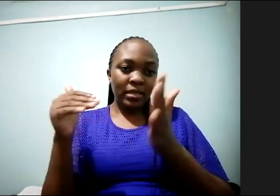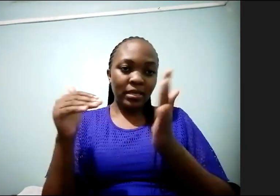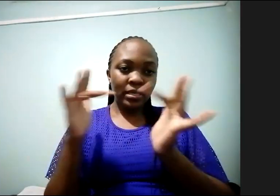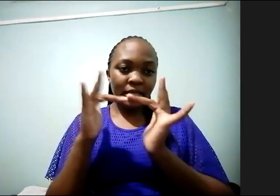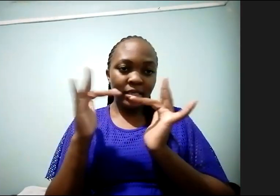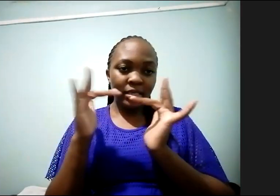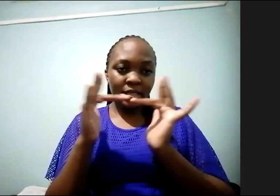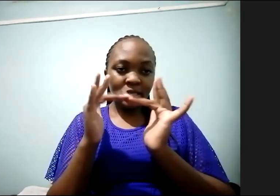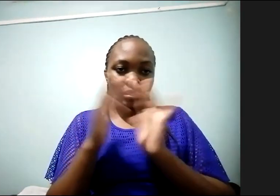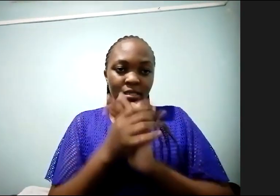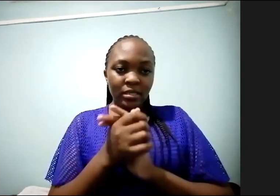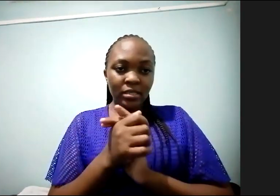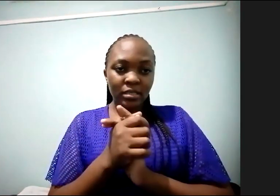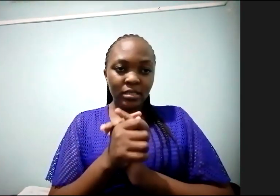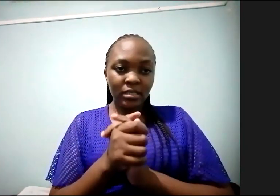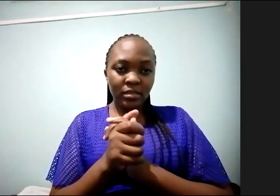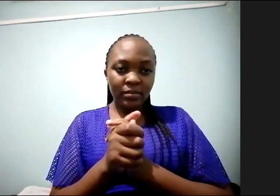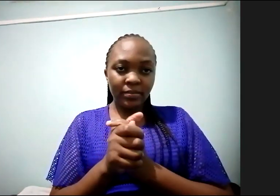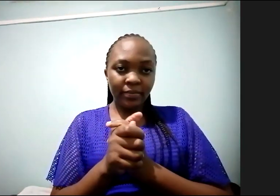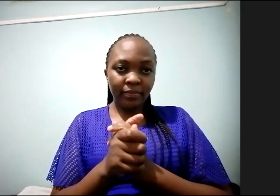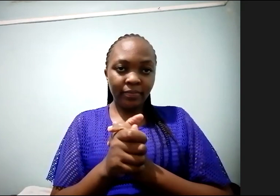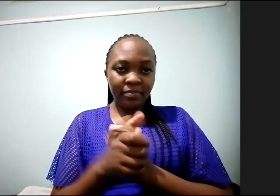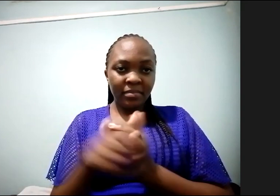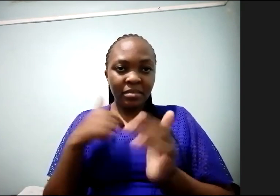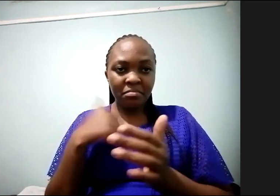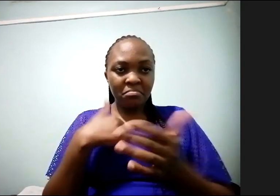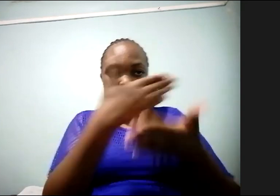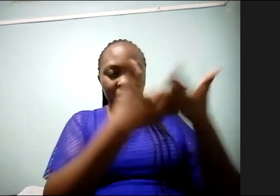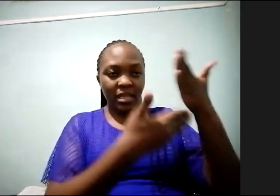I'm on slide number 9. So where do we start?